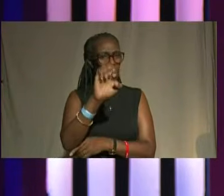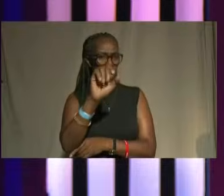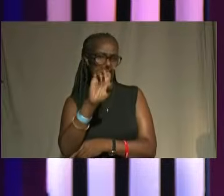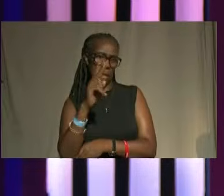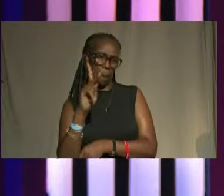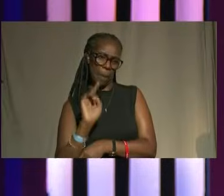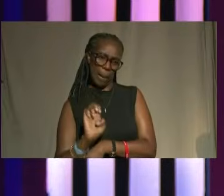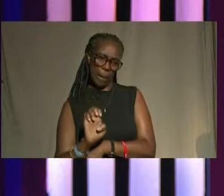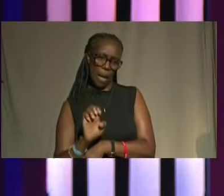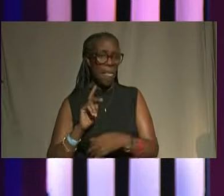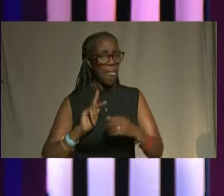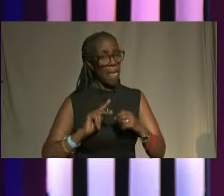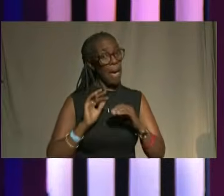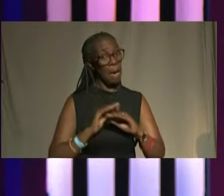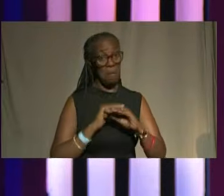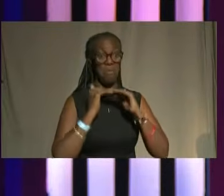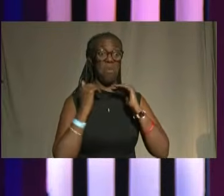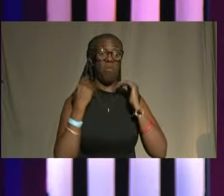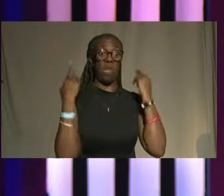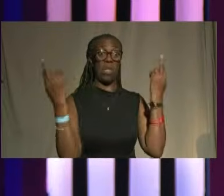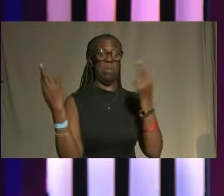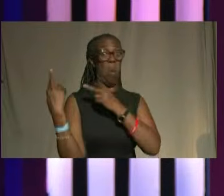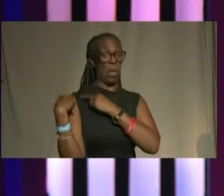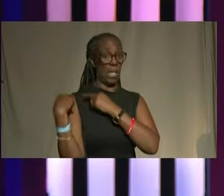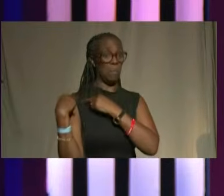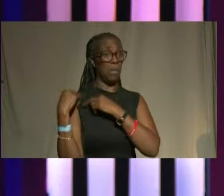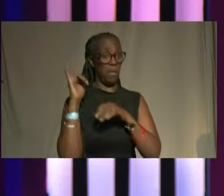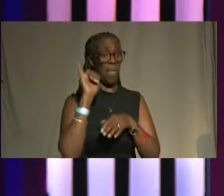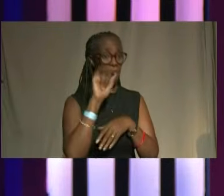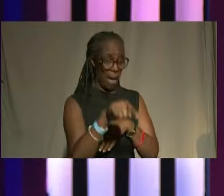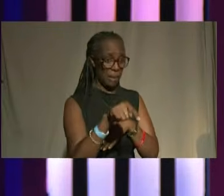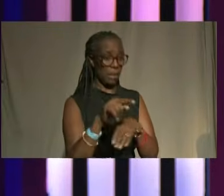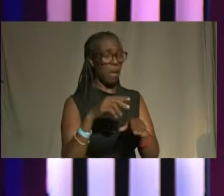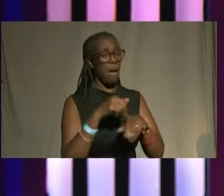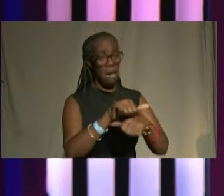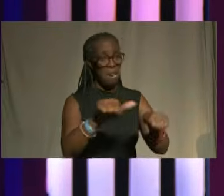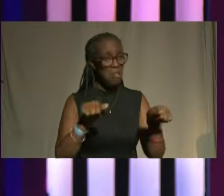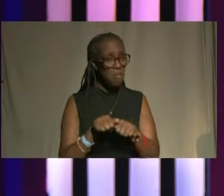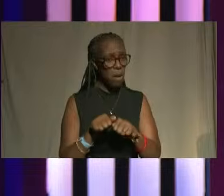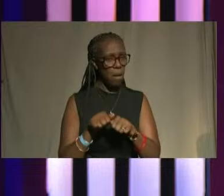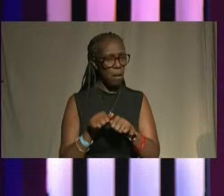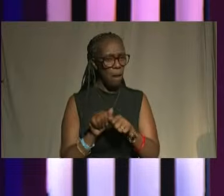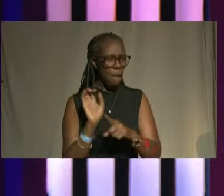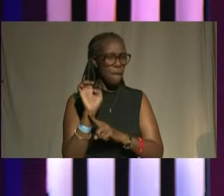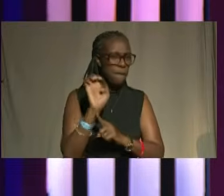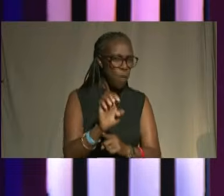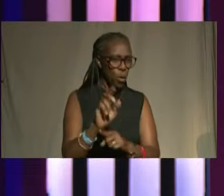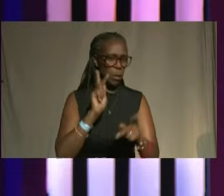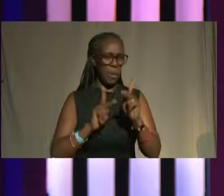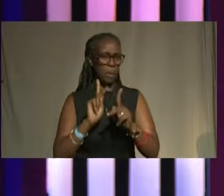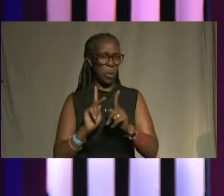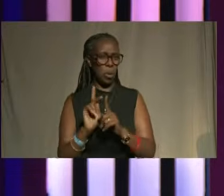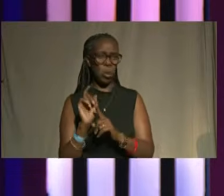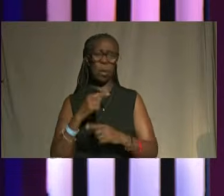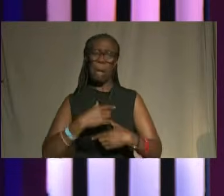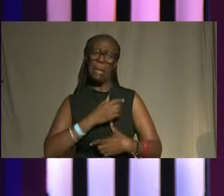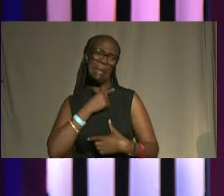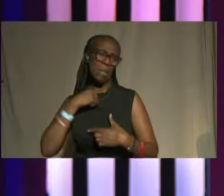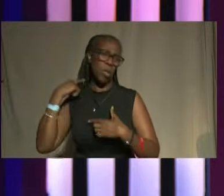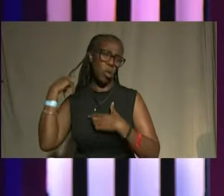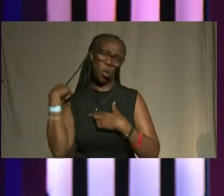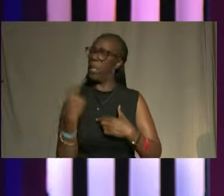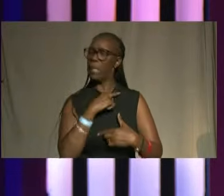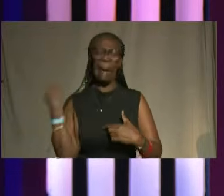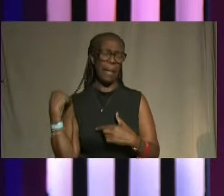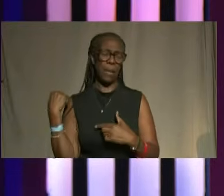the FinSAC era. They drove people in some instances to commit suicide based on news reports. They have no moral